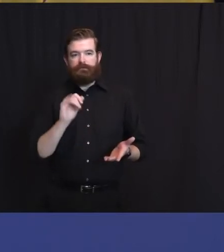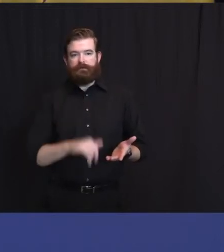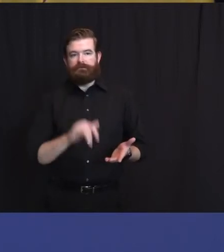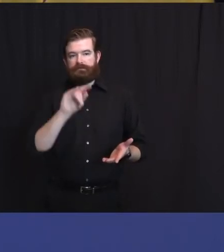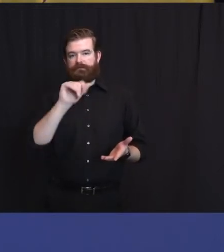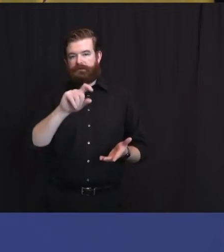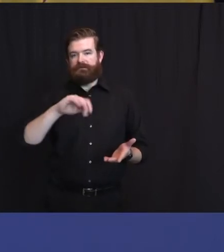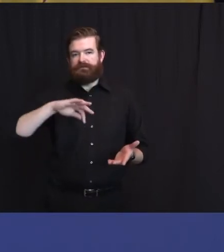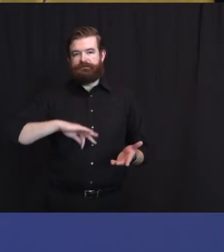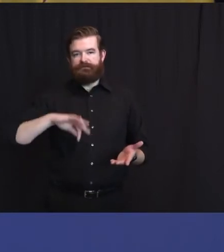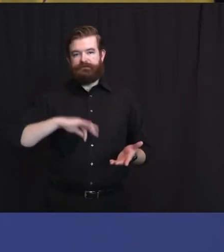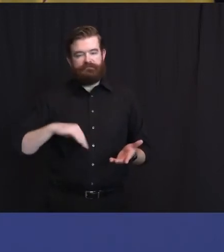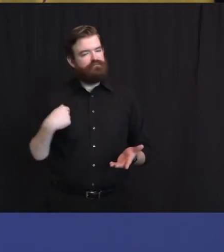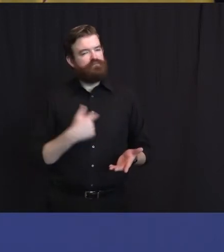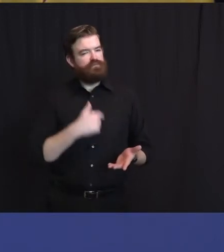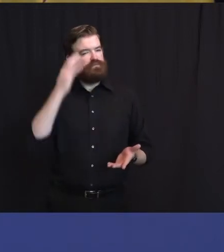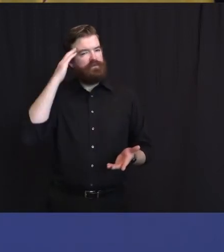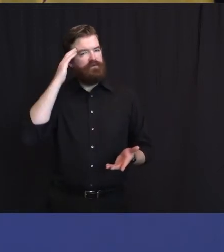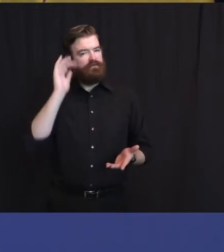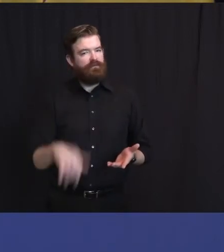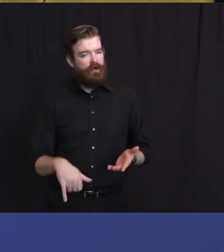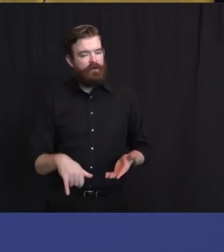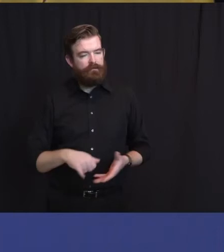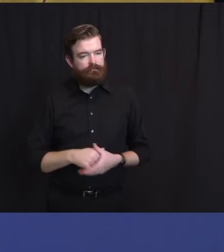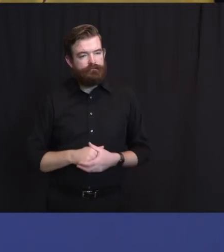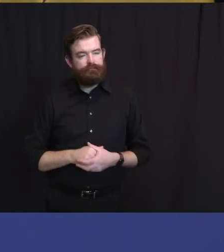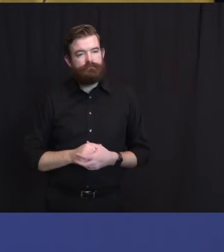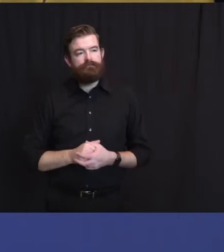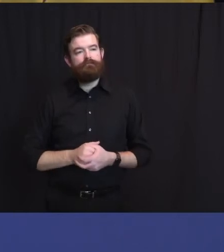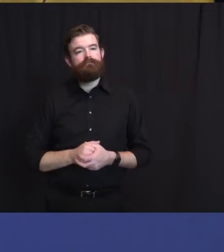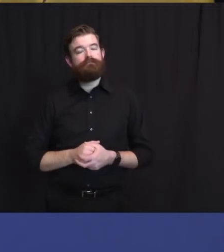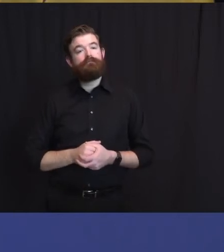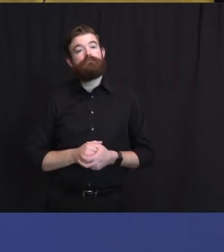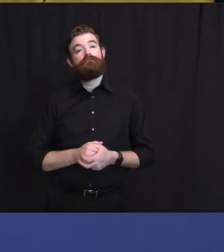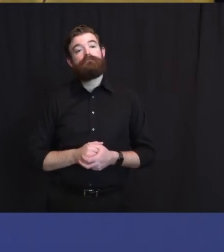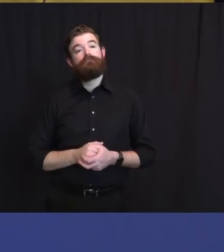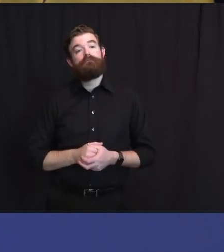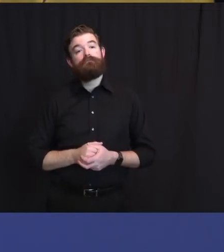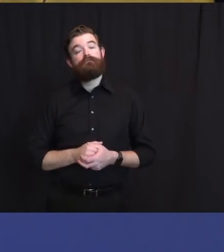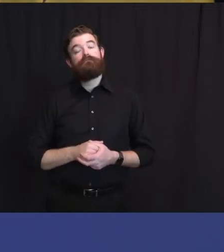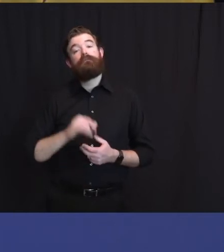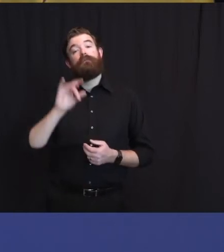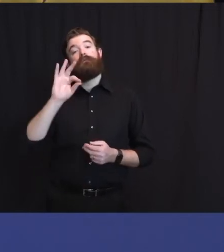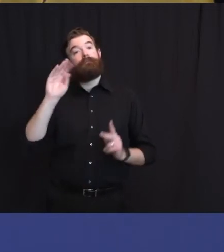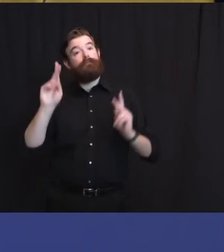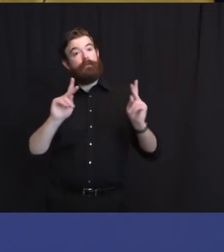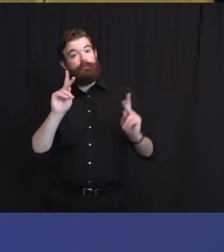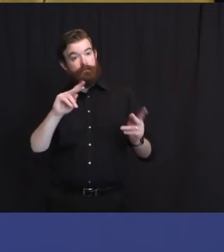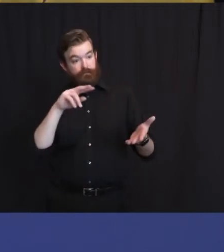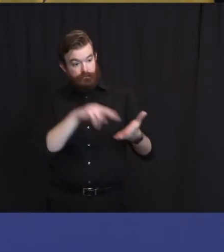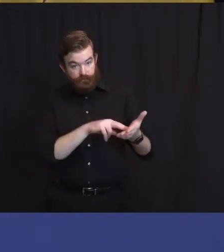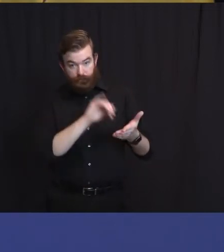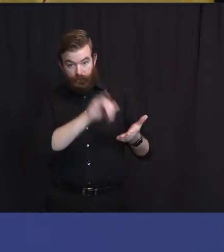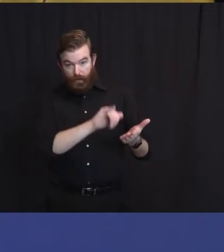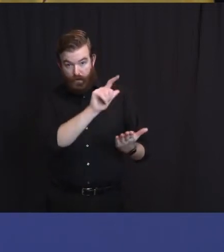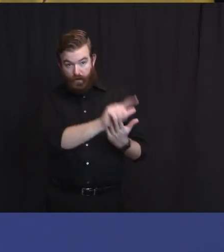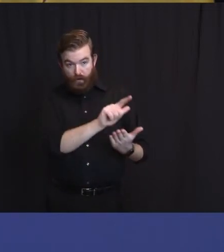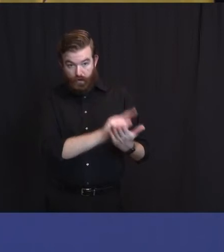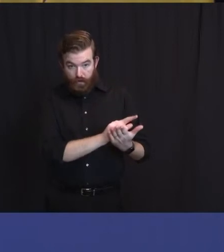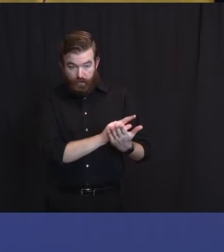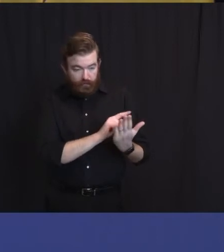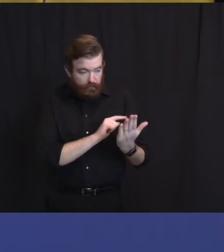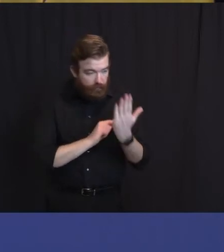people look at this, this gets better on close inspection as opposed to otherwise. There's not only total